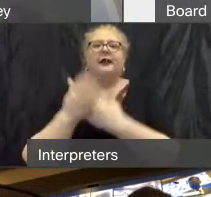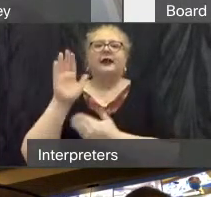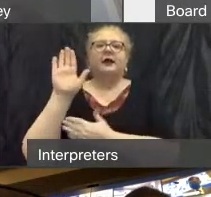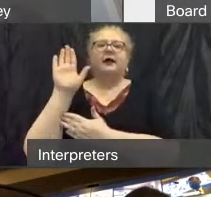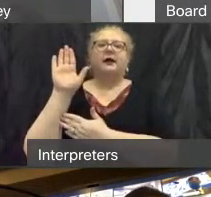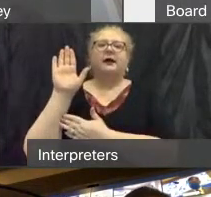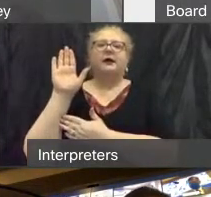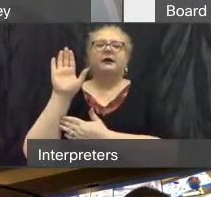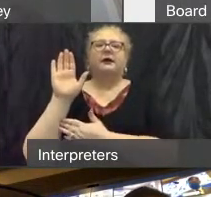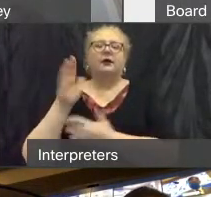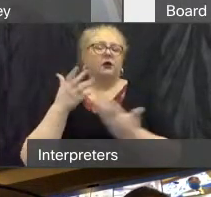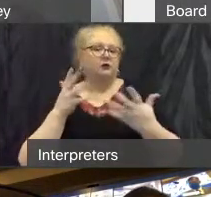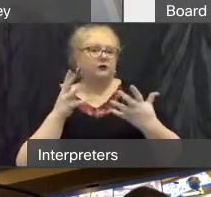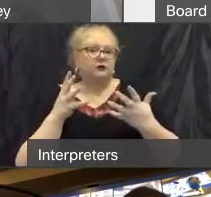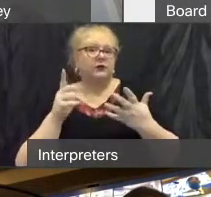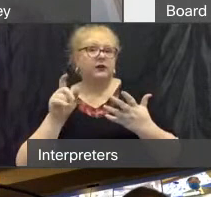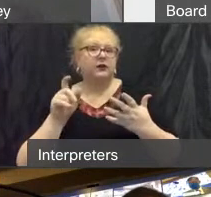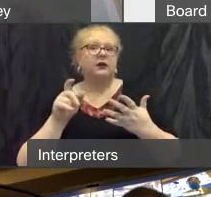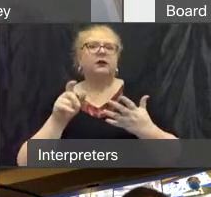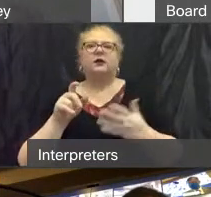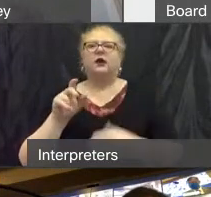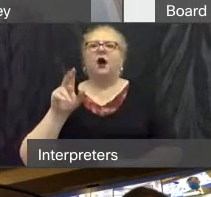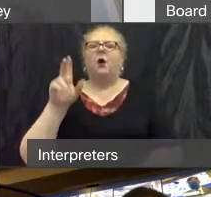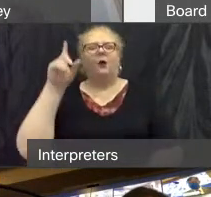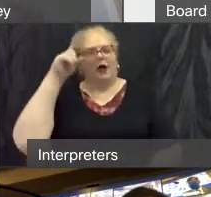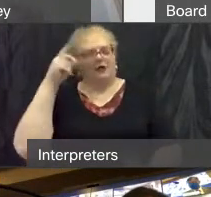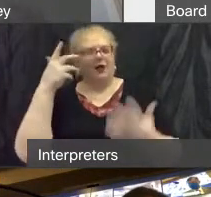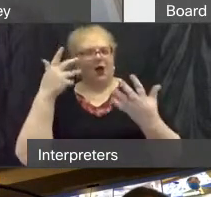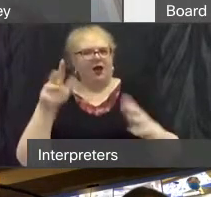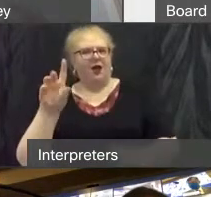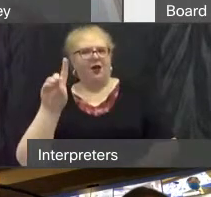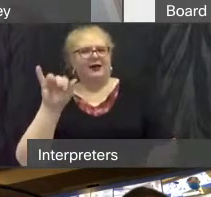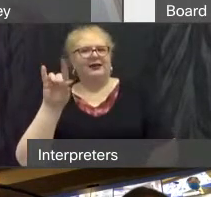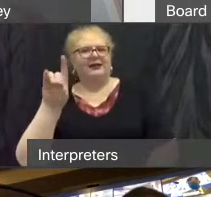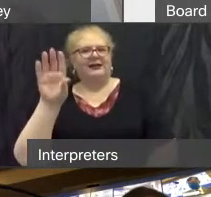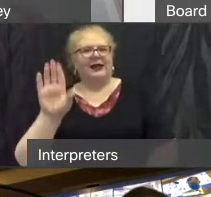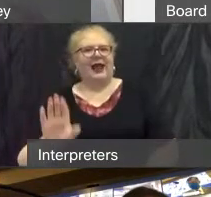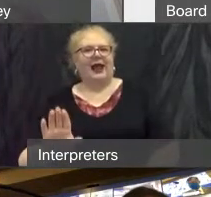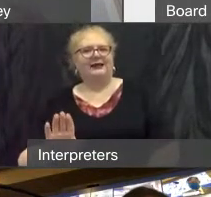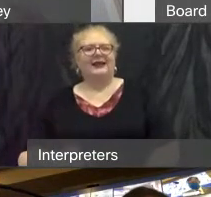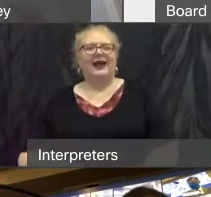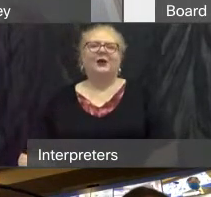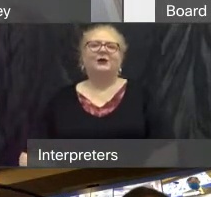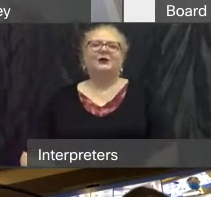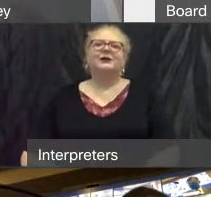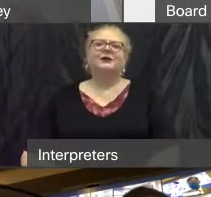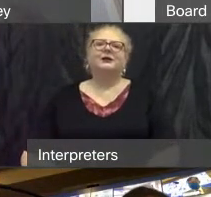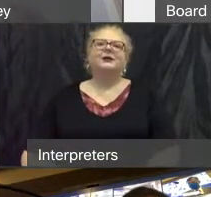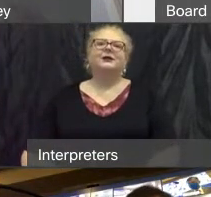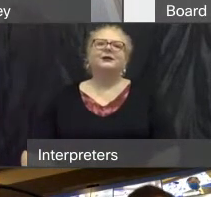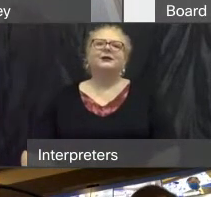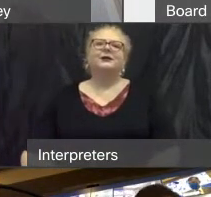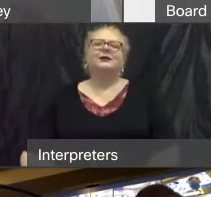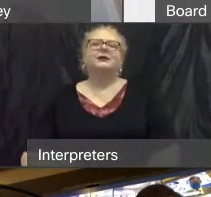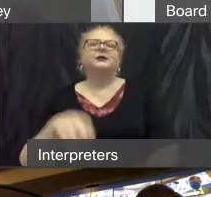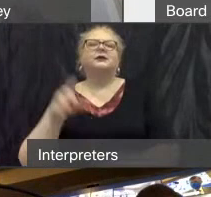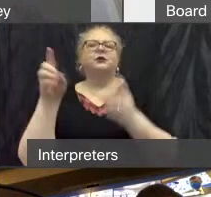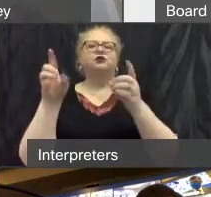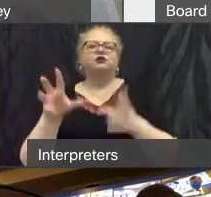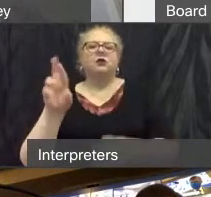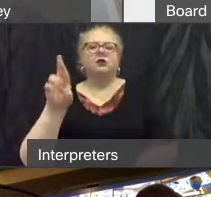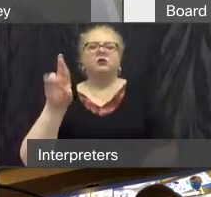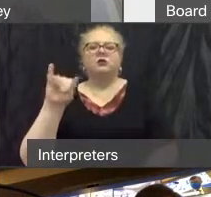Your hand, are you done? No, I thought I took my hand down. I'm sorry. All right. Director